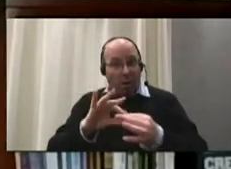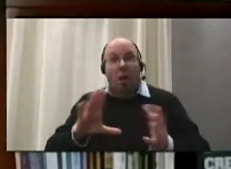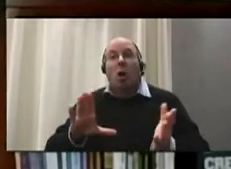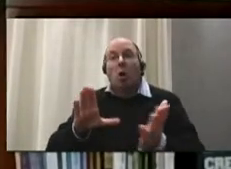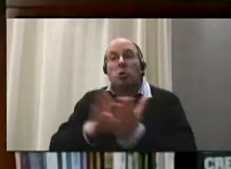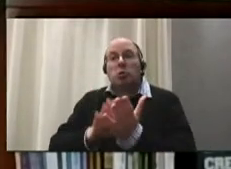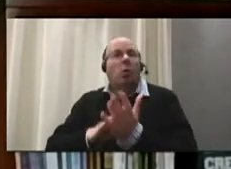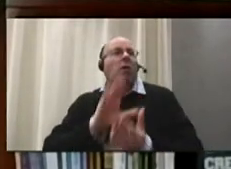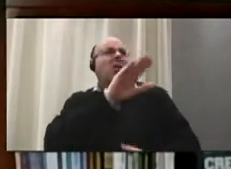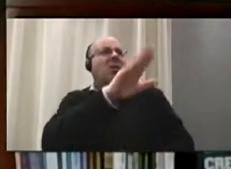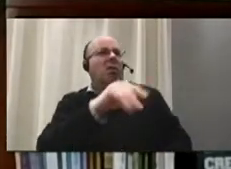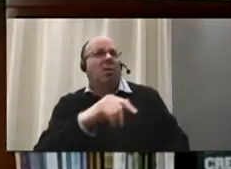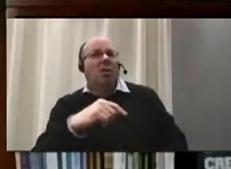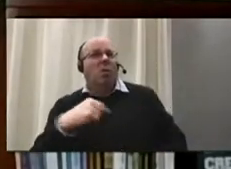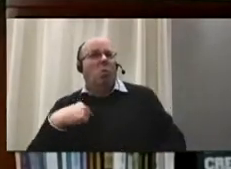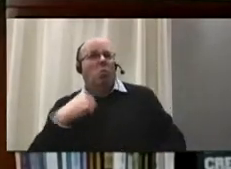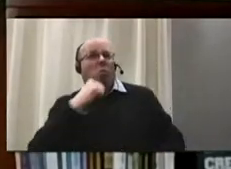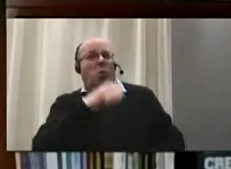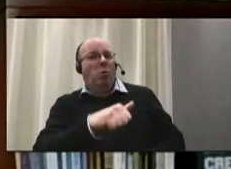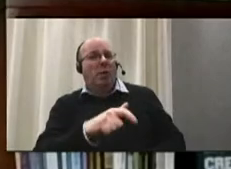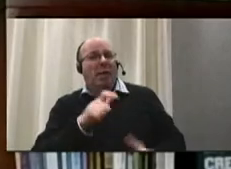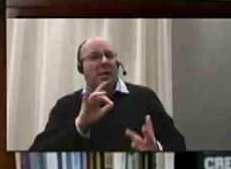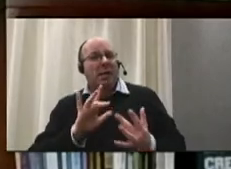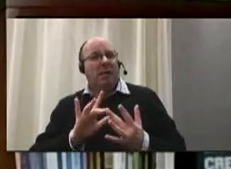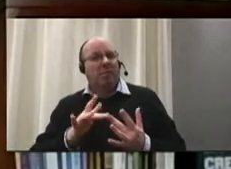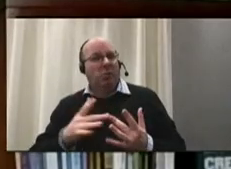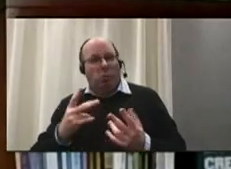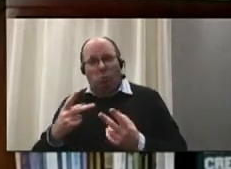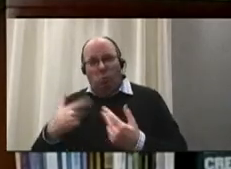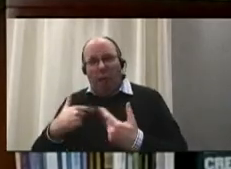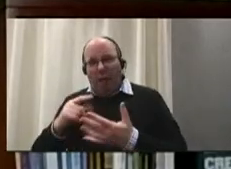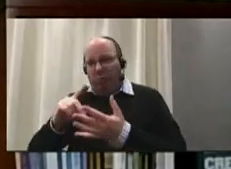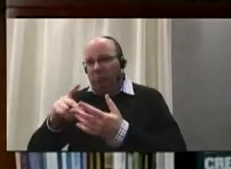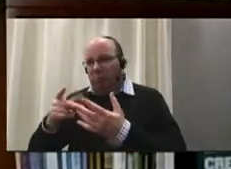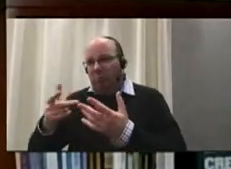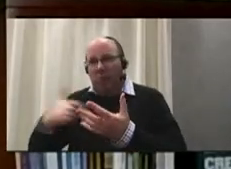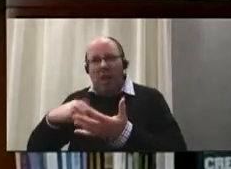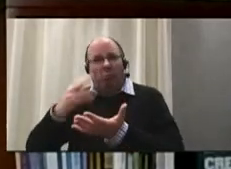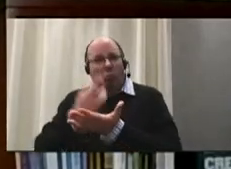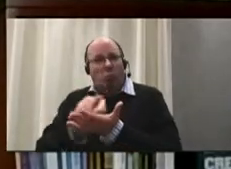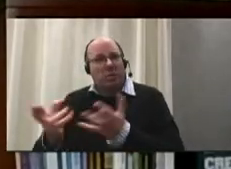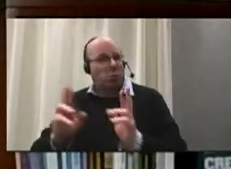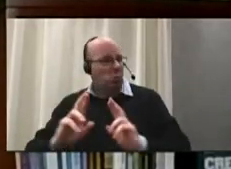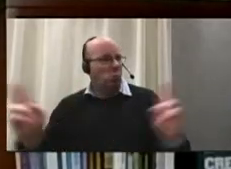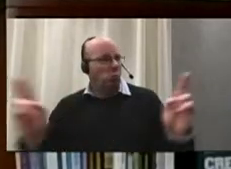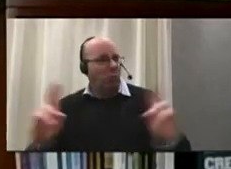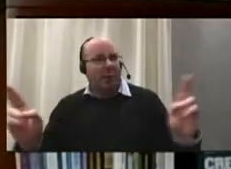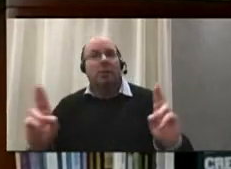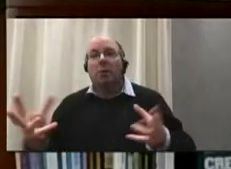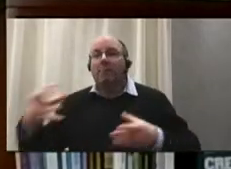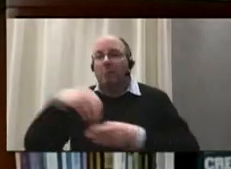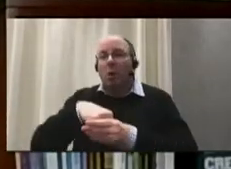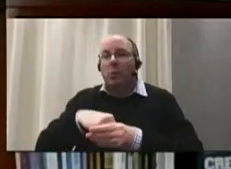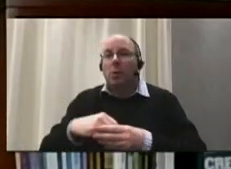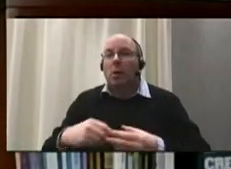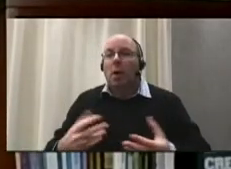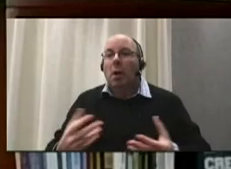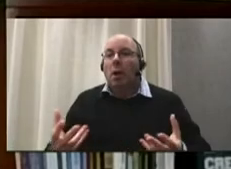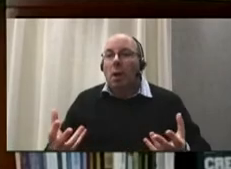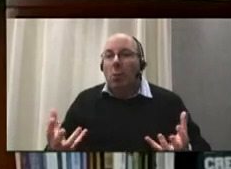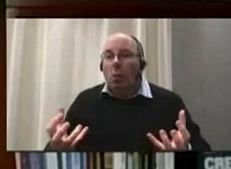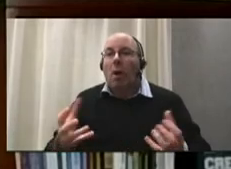voices, especially when we're talking to community members or parents, to be involved in that discussion, because I do want our parents to feel like decisions that are